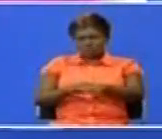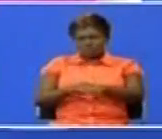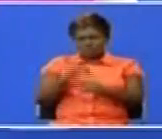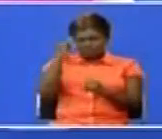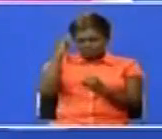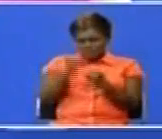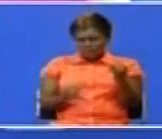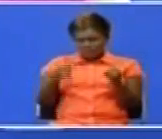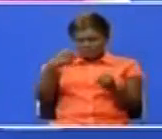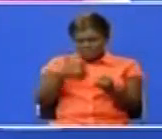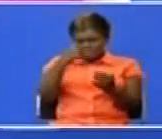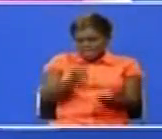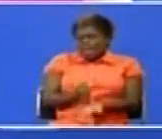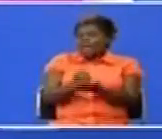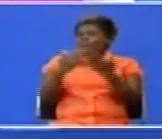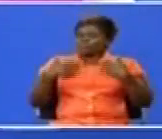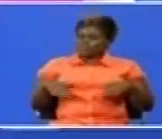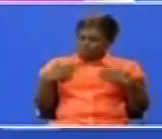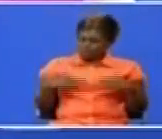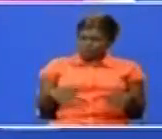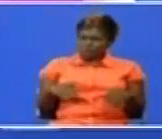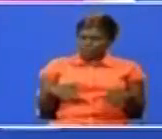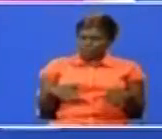of the day, like, I'm going to be helping people.